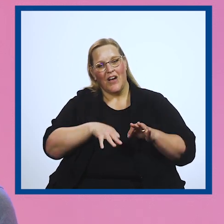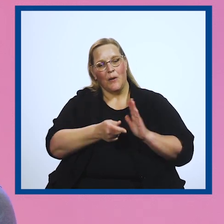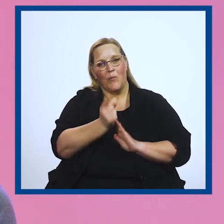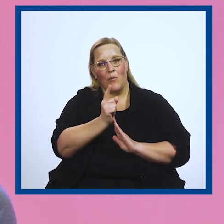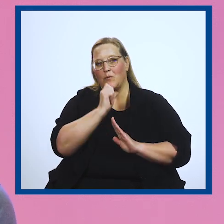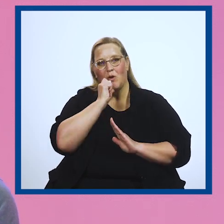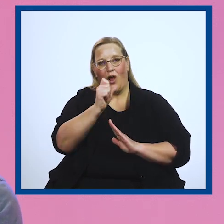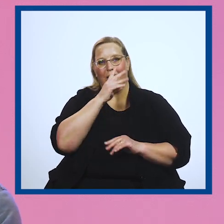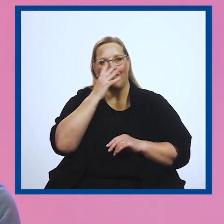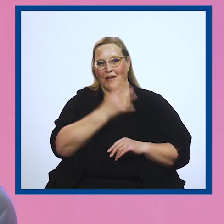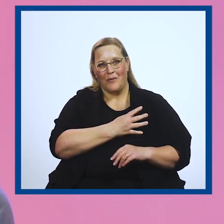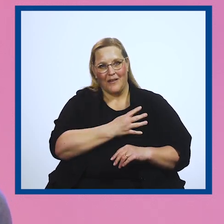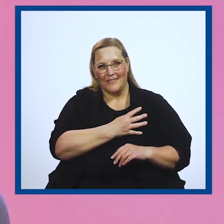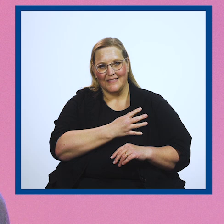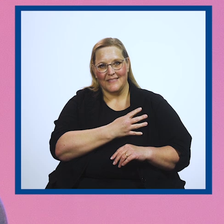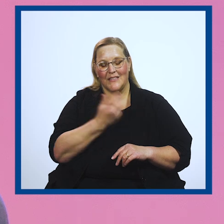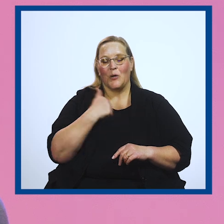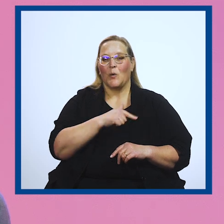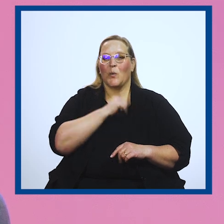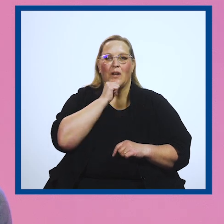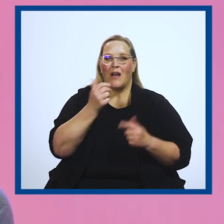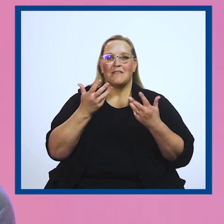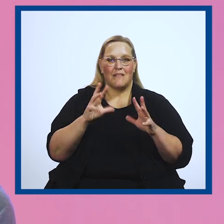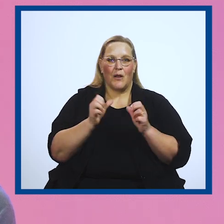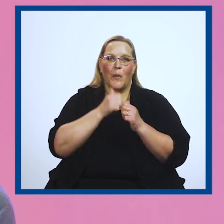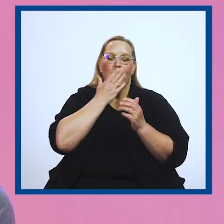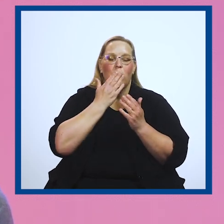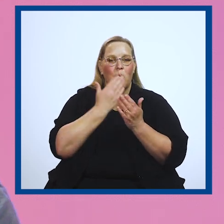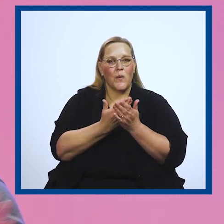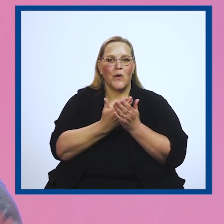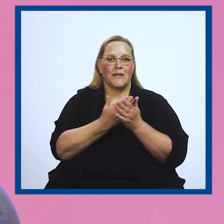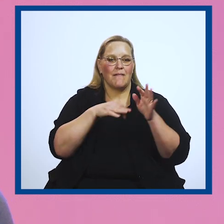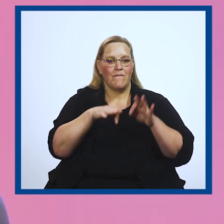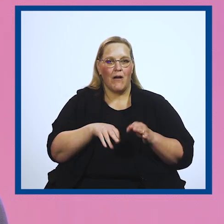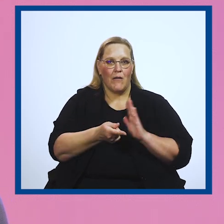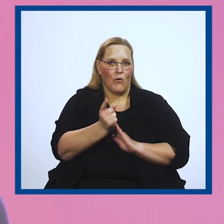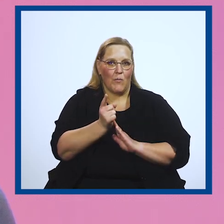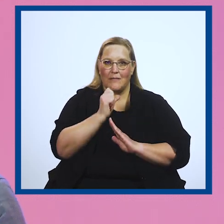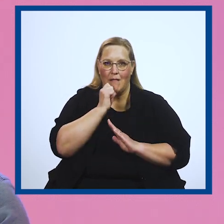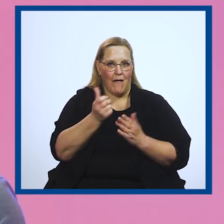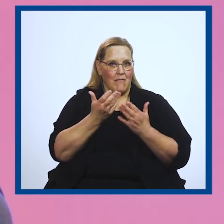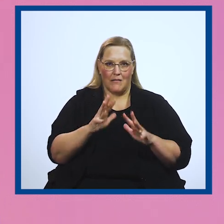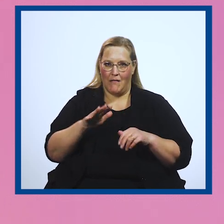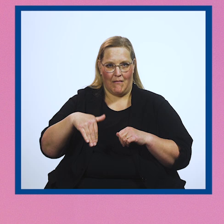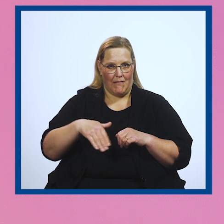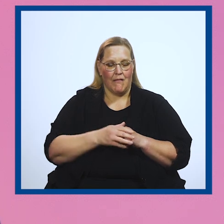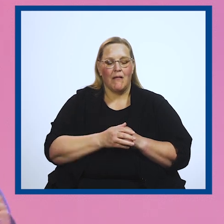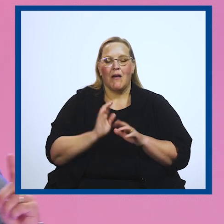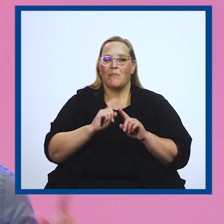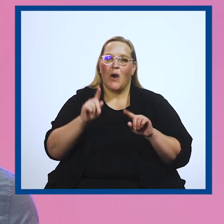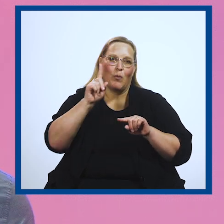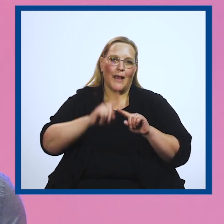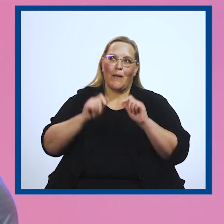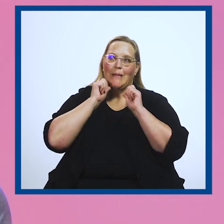by. You know, we're not done with good defining moments. We're not done with them. But we can't